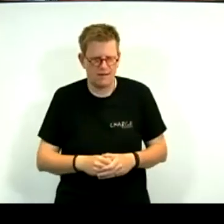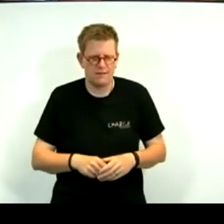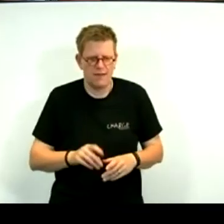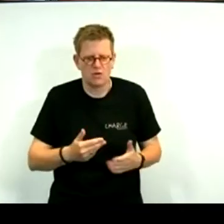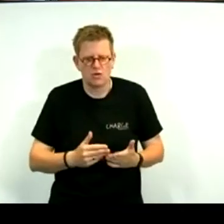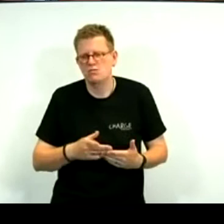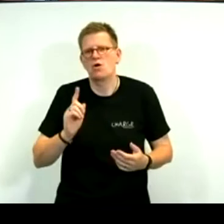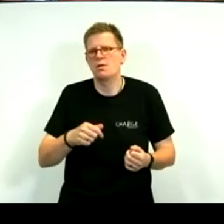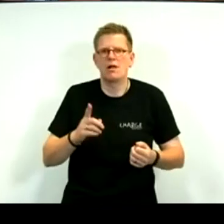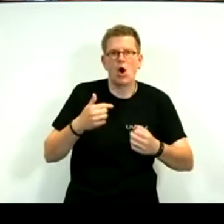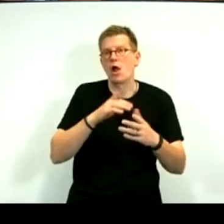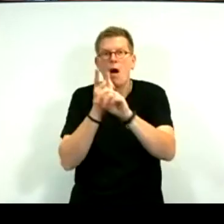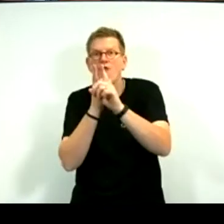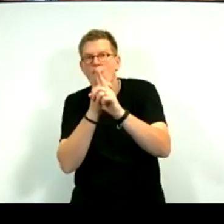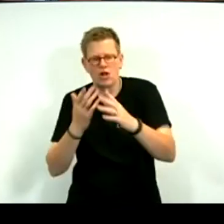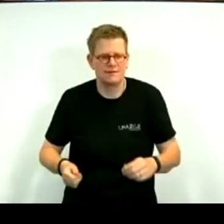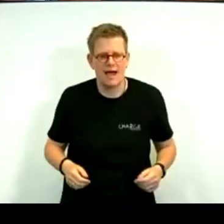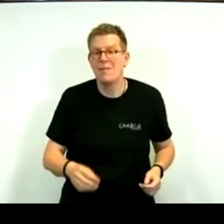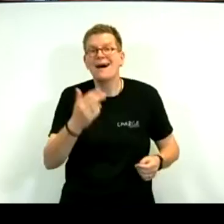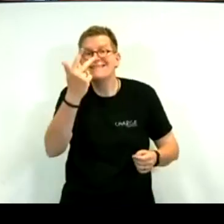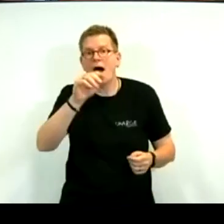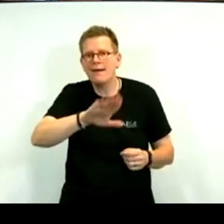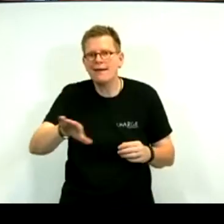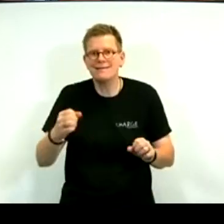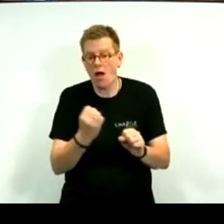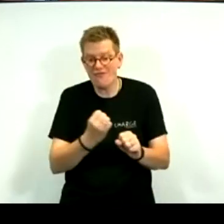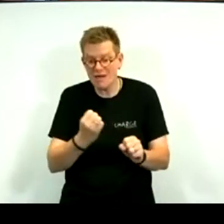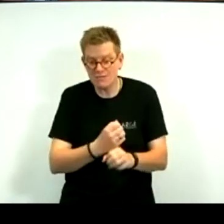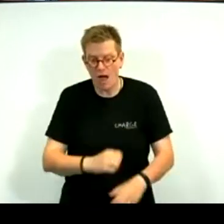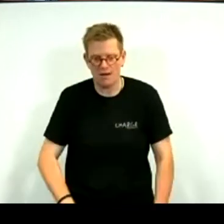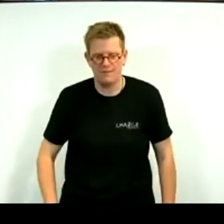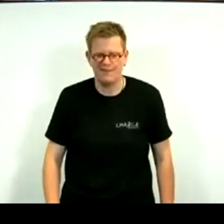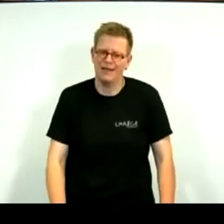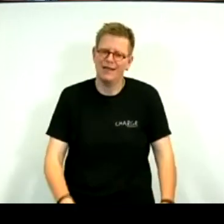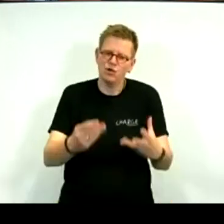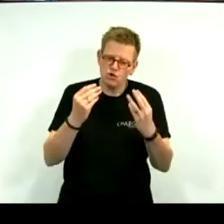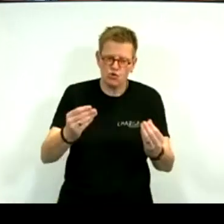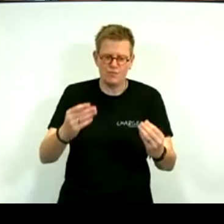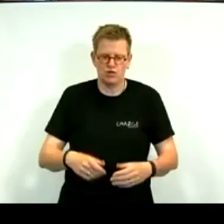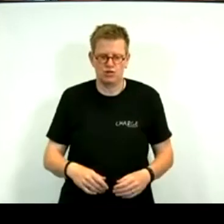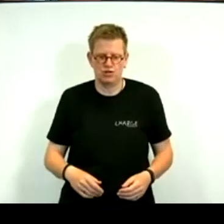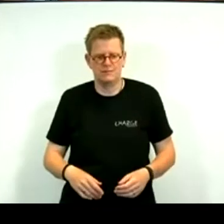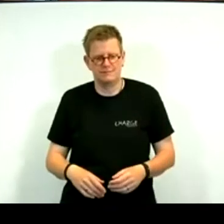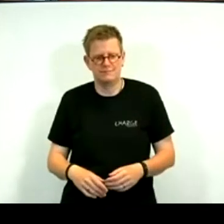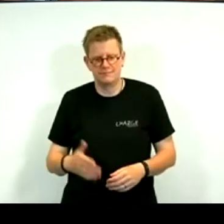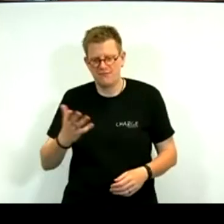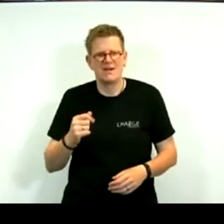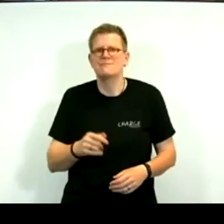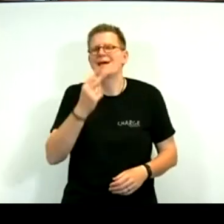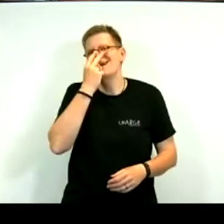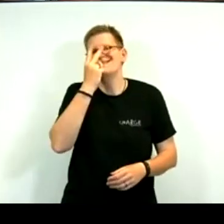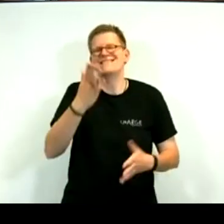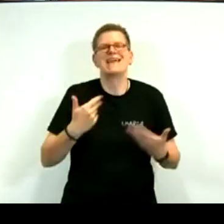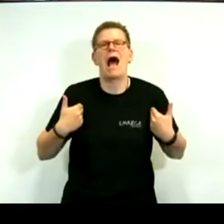3 children with very typical CHARGE viewing posture. The 2 boys on